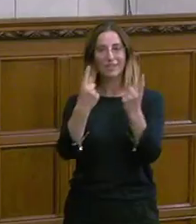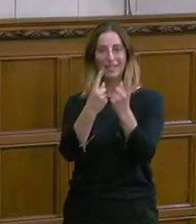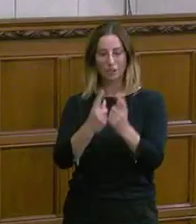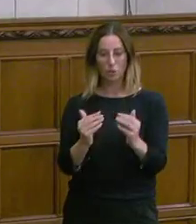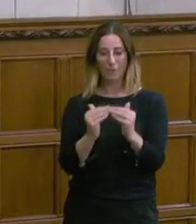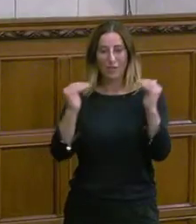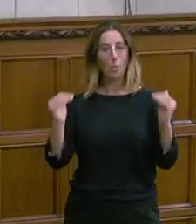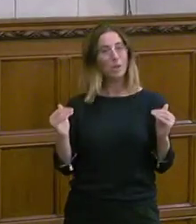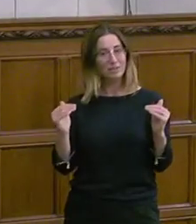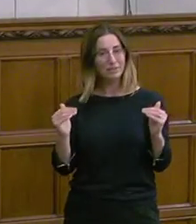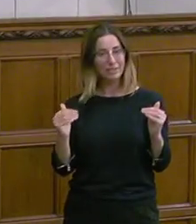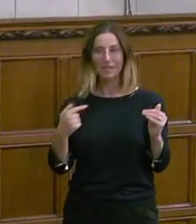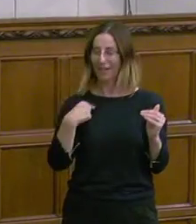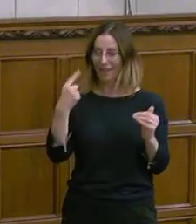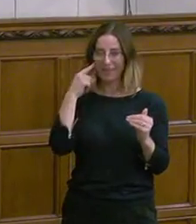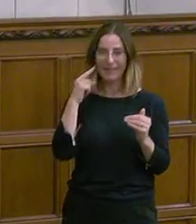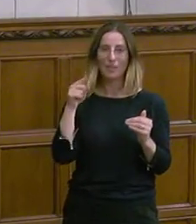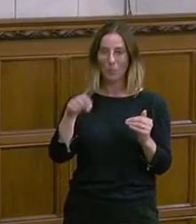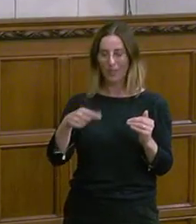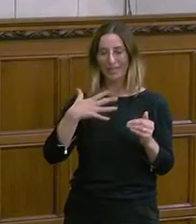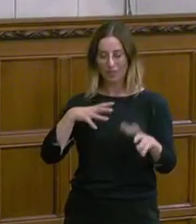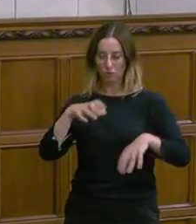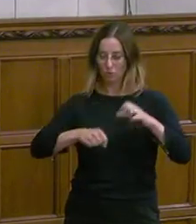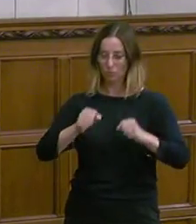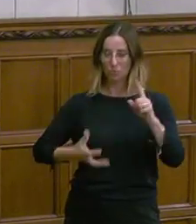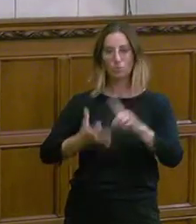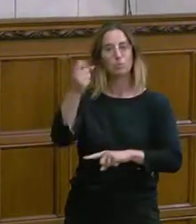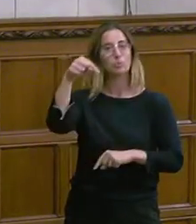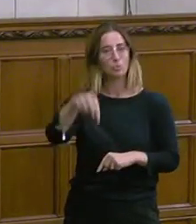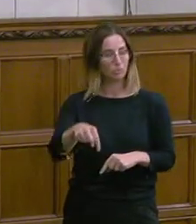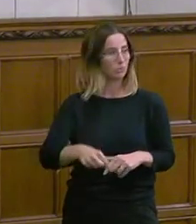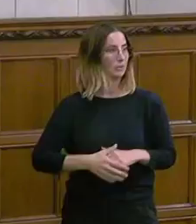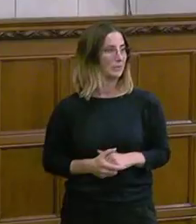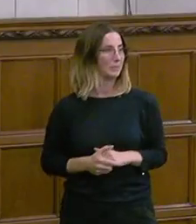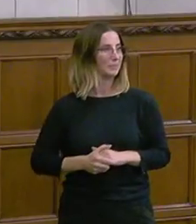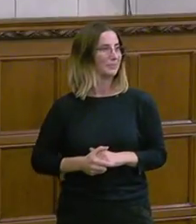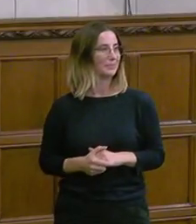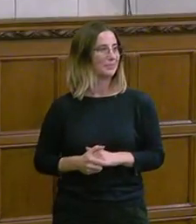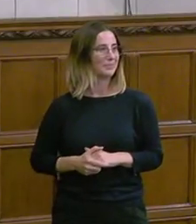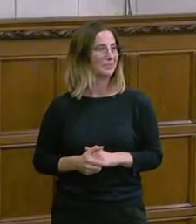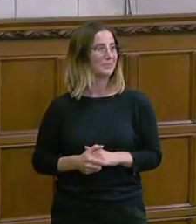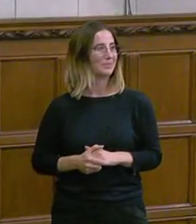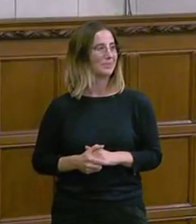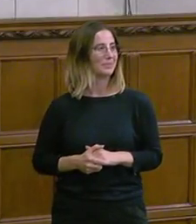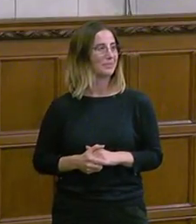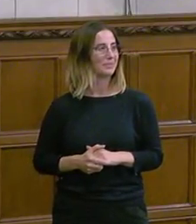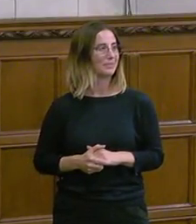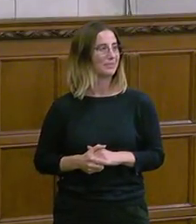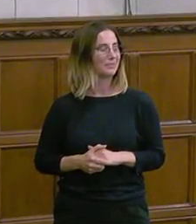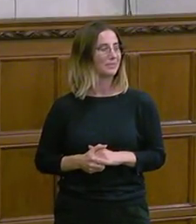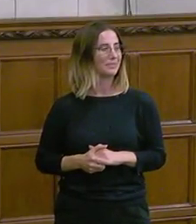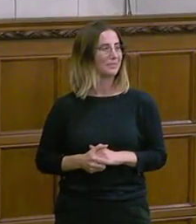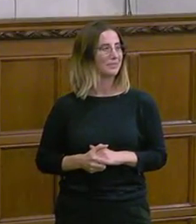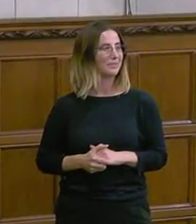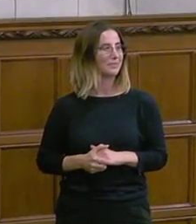outcome, and something that I think we can always strive to do more on. And as ever, the Honourable Member for Strangford, who as